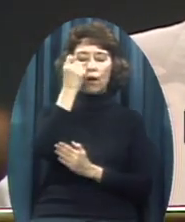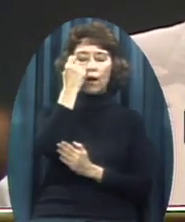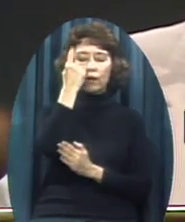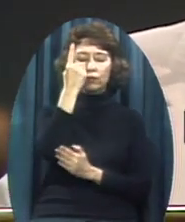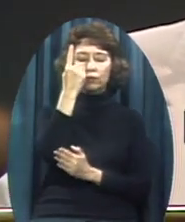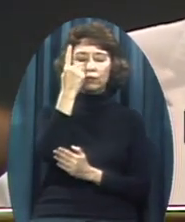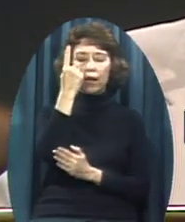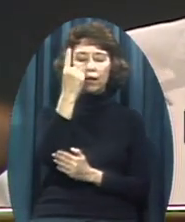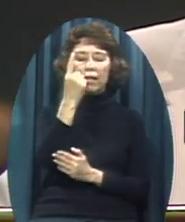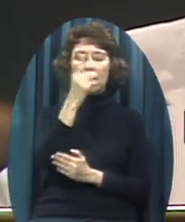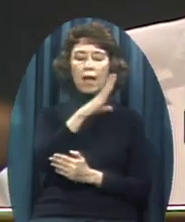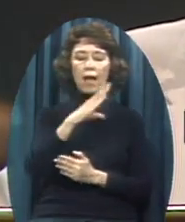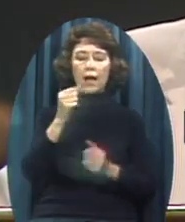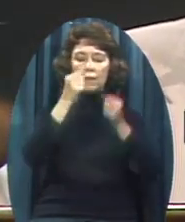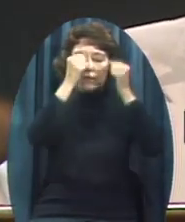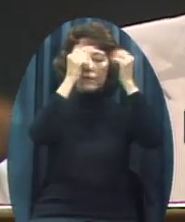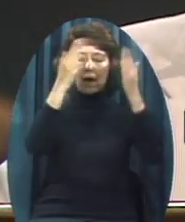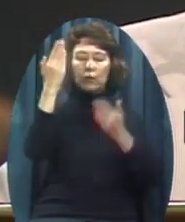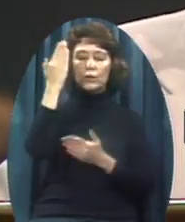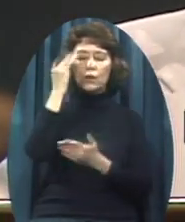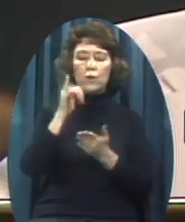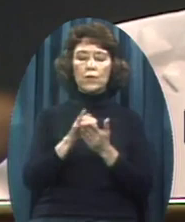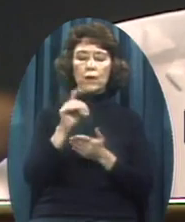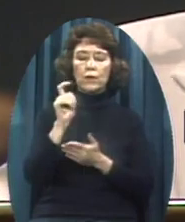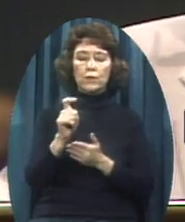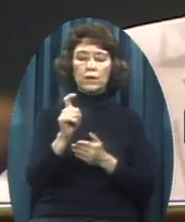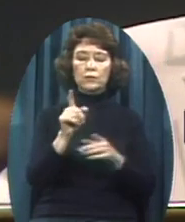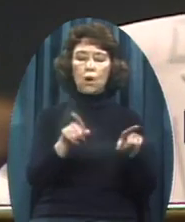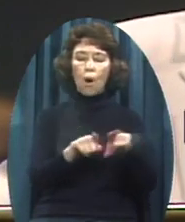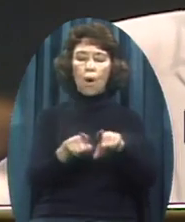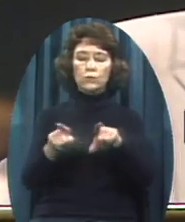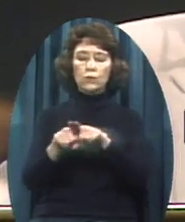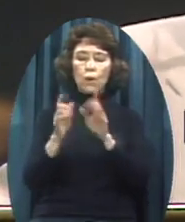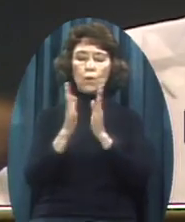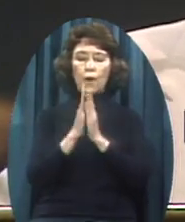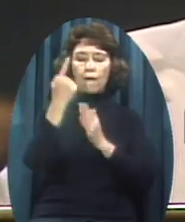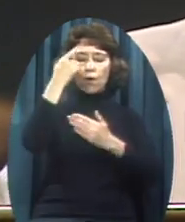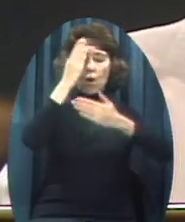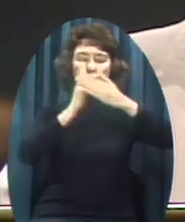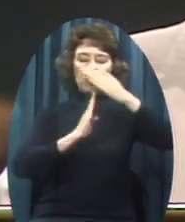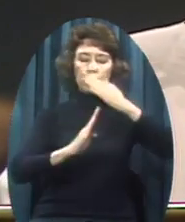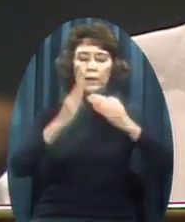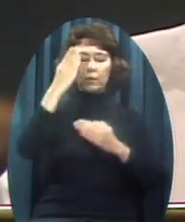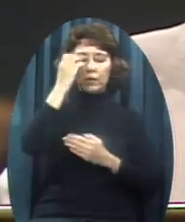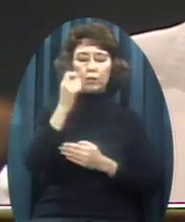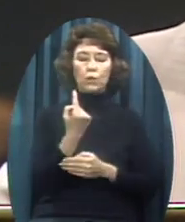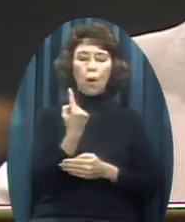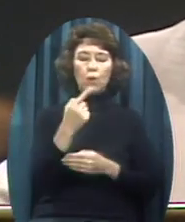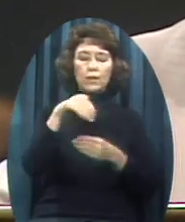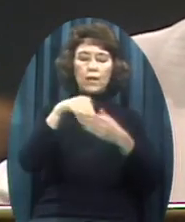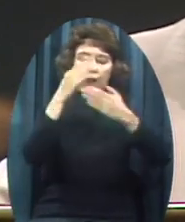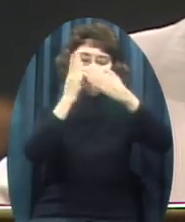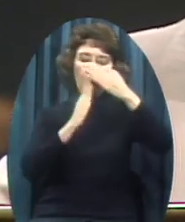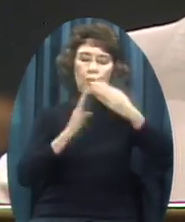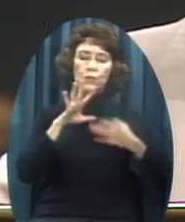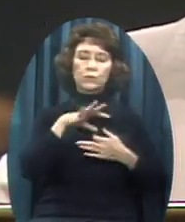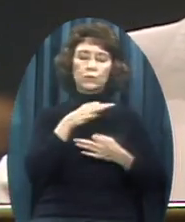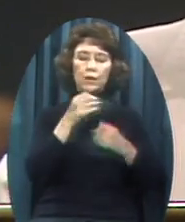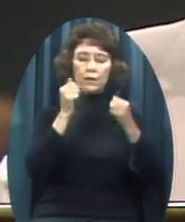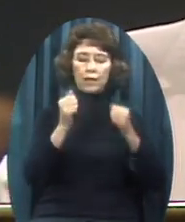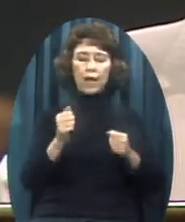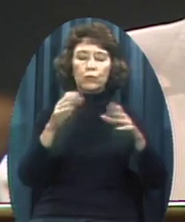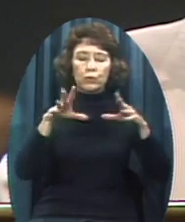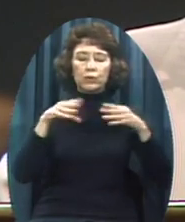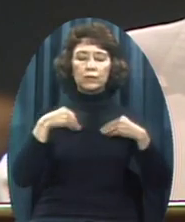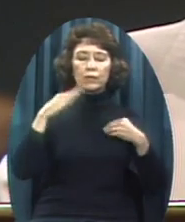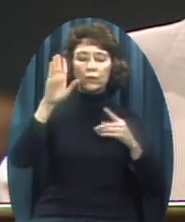and Father, we know we must also pray for humility, because it is only in a humble spirit that we can receive thy